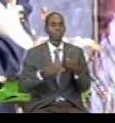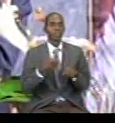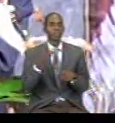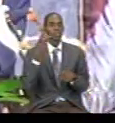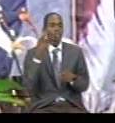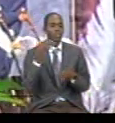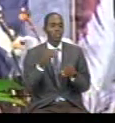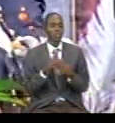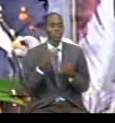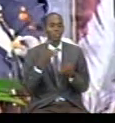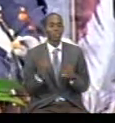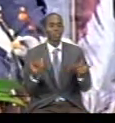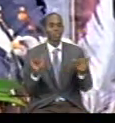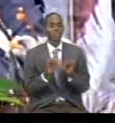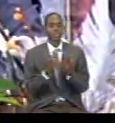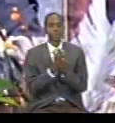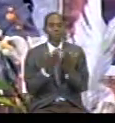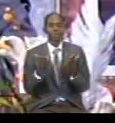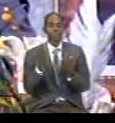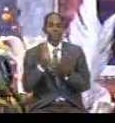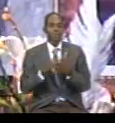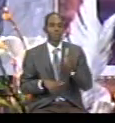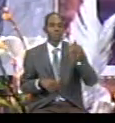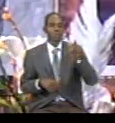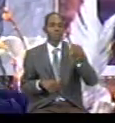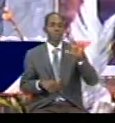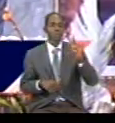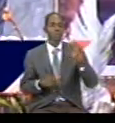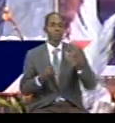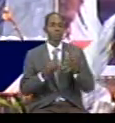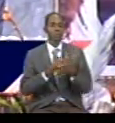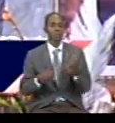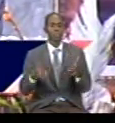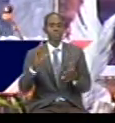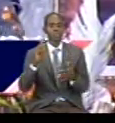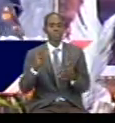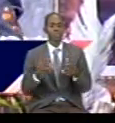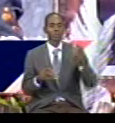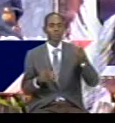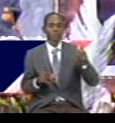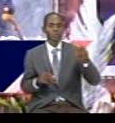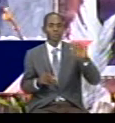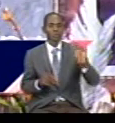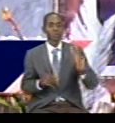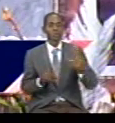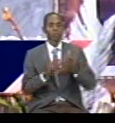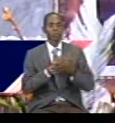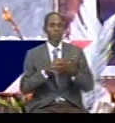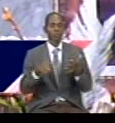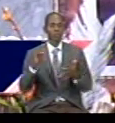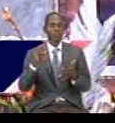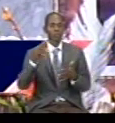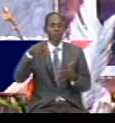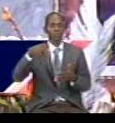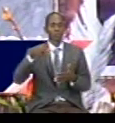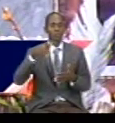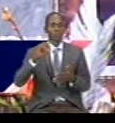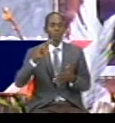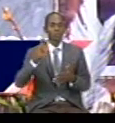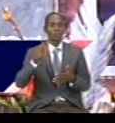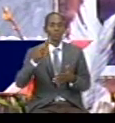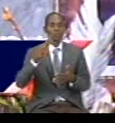chapter 27. And I'm reading from verse 17. Proverbs chapter 27. We're reading from